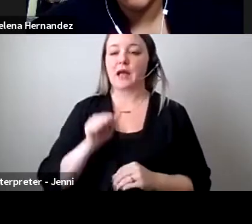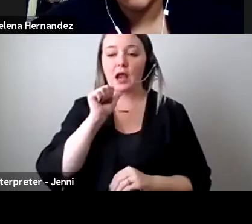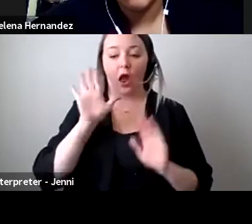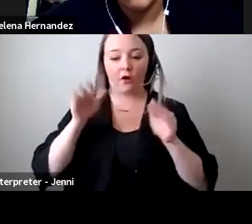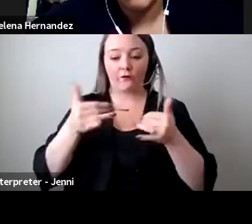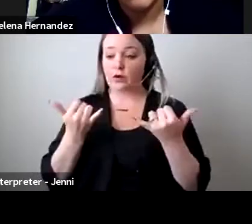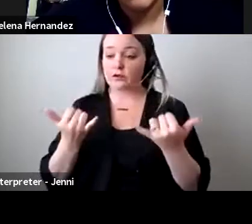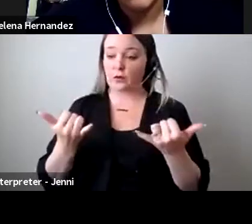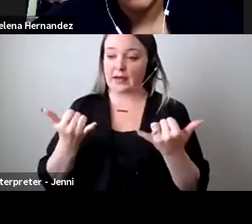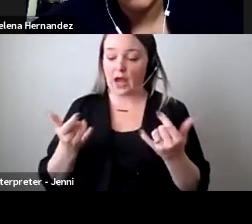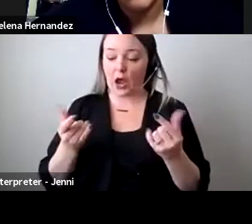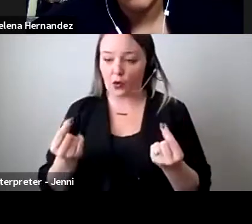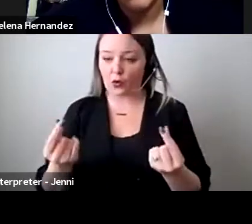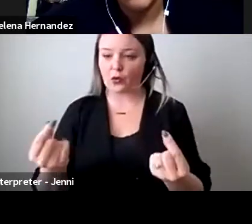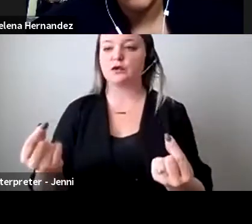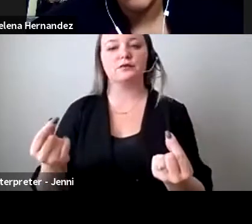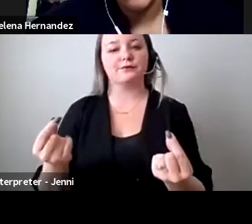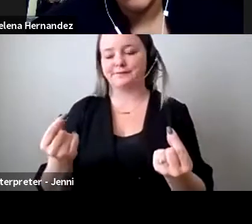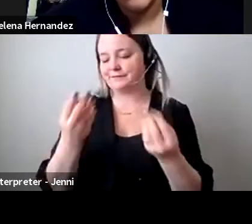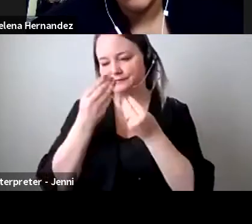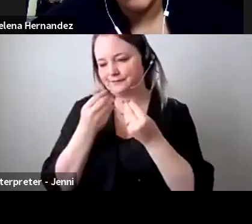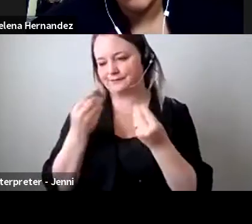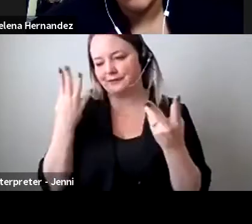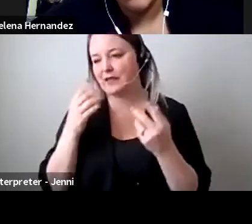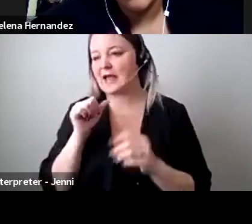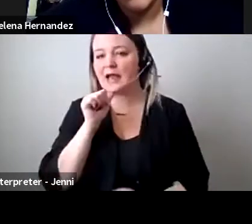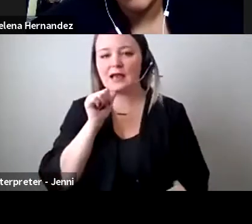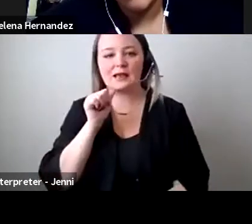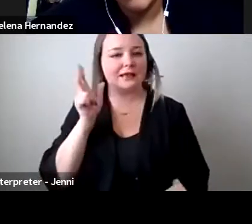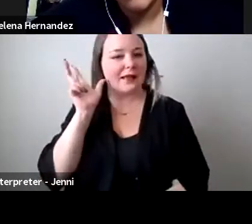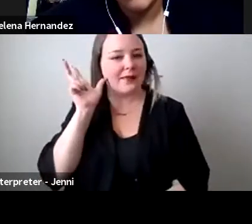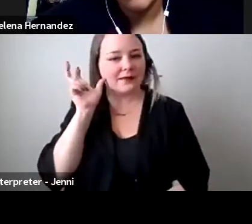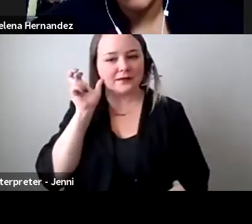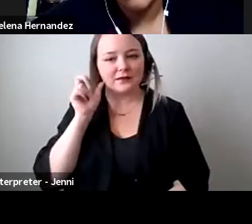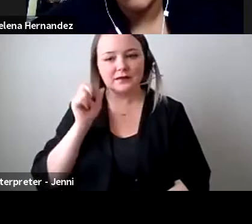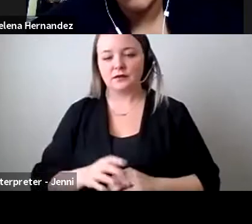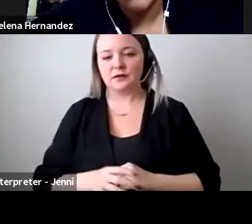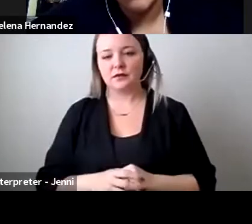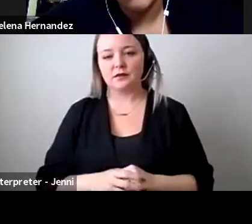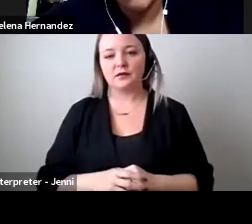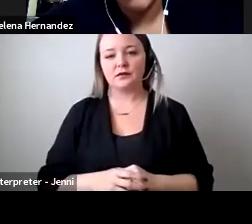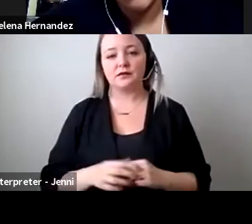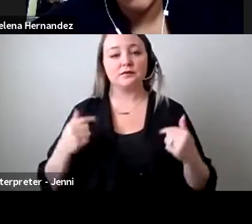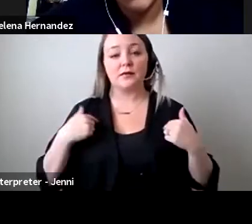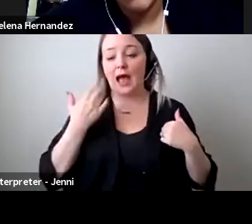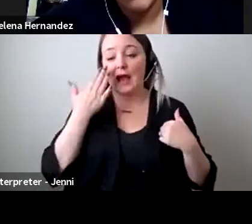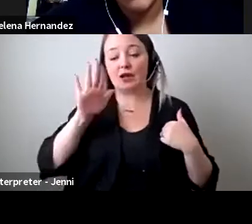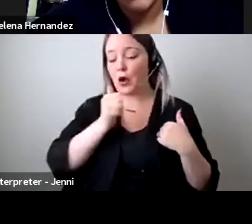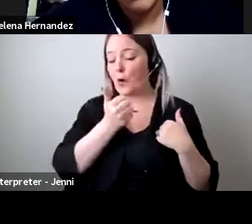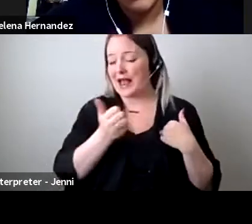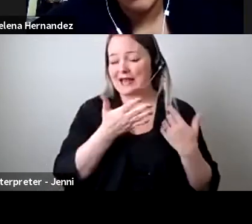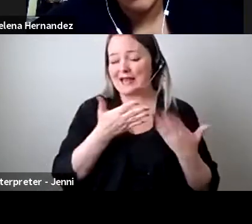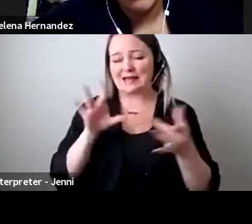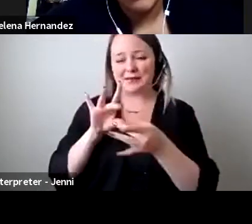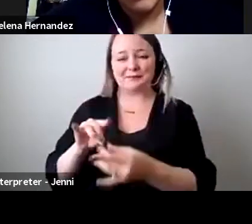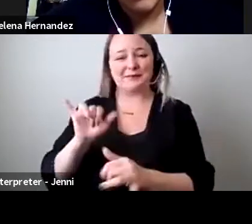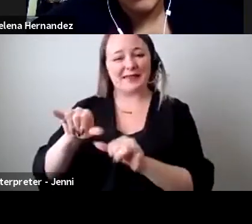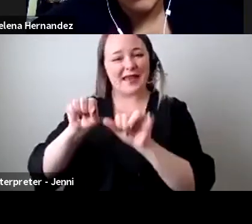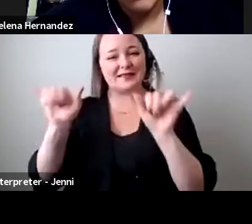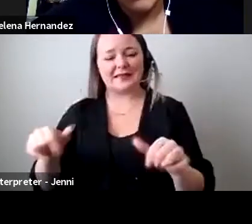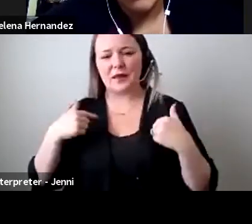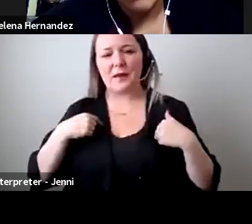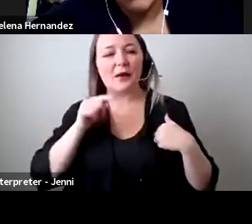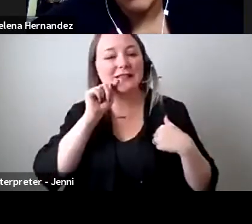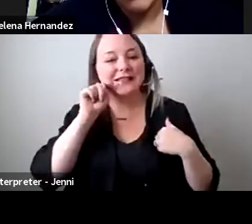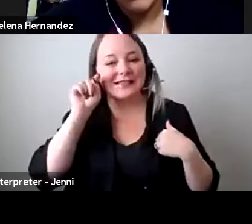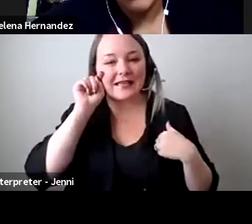She didn't listen to me when I told her they wasn't helping me. She didn't listen to me. I didn't know anything about the system. I didn't know anything. I was a teenager. I didn't know